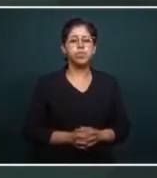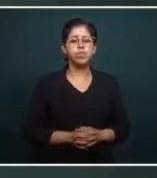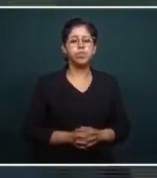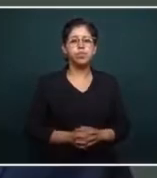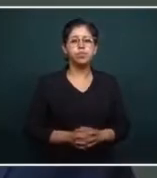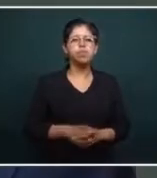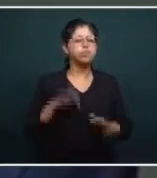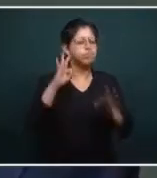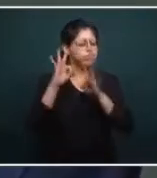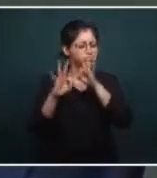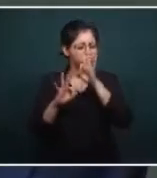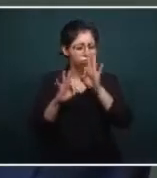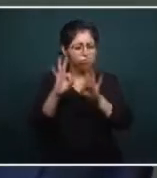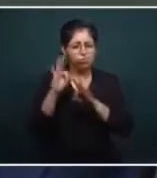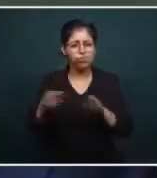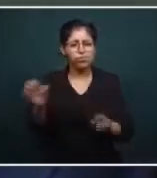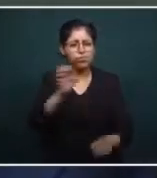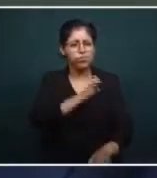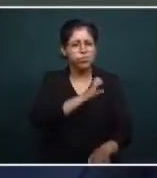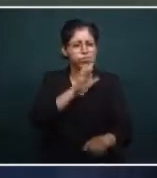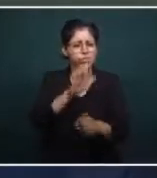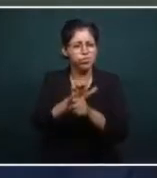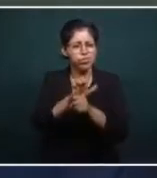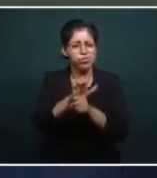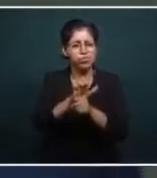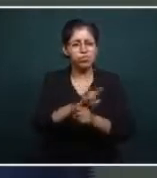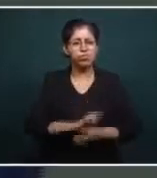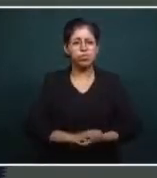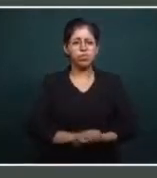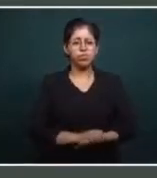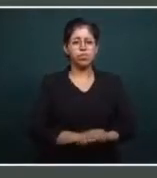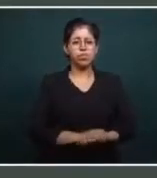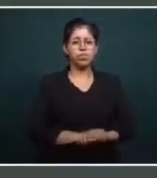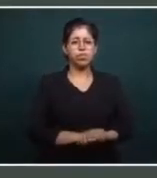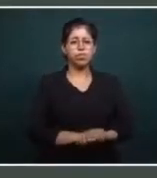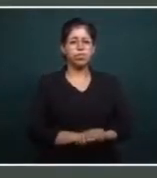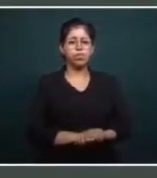trato especial special treatment a los for